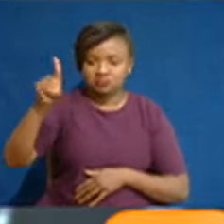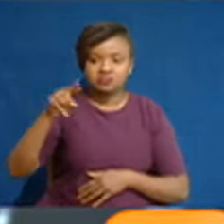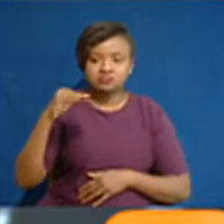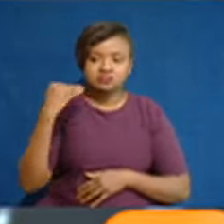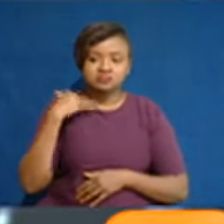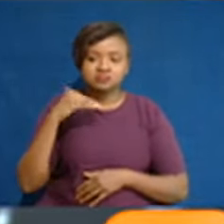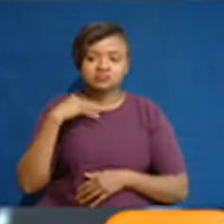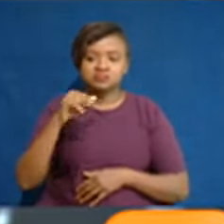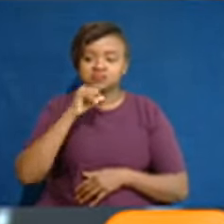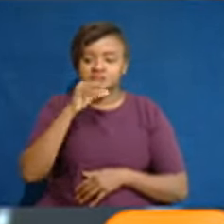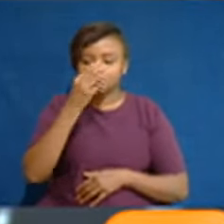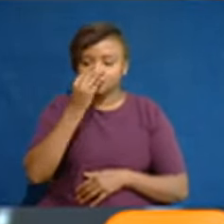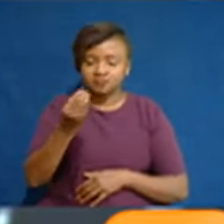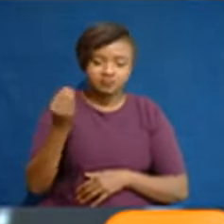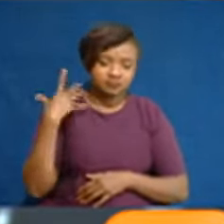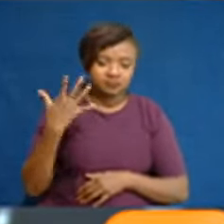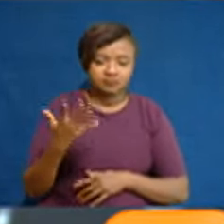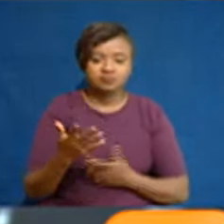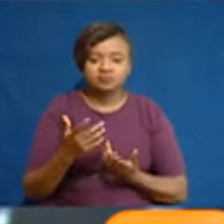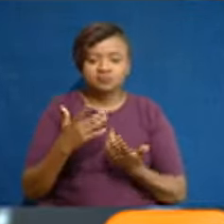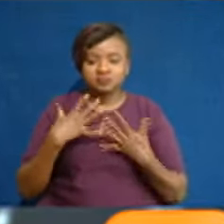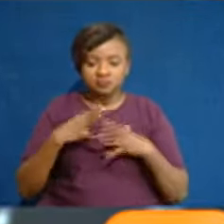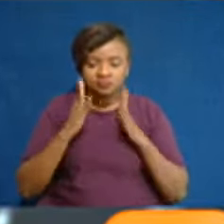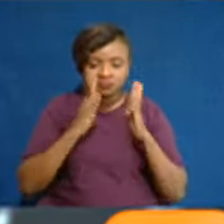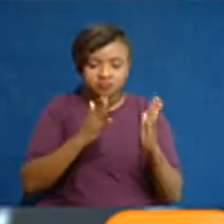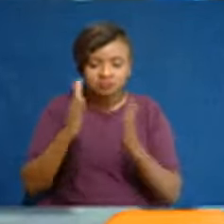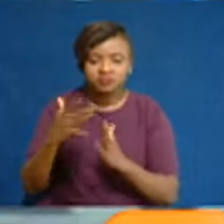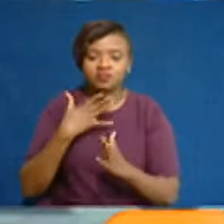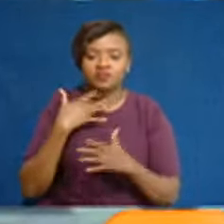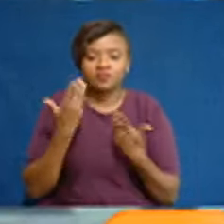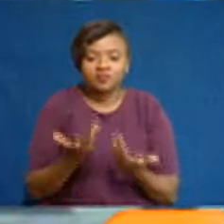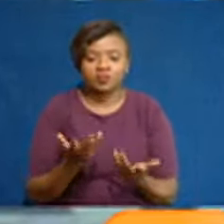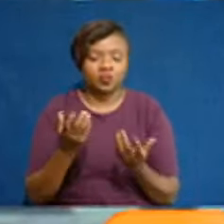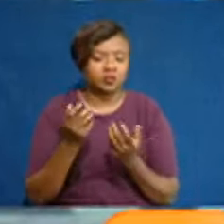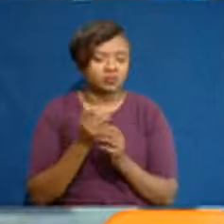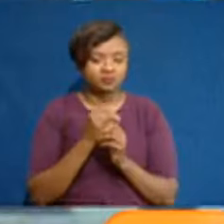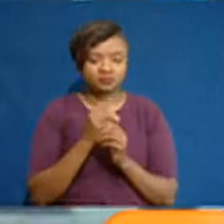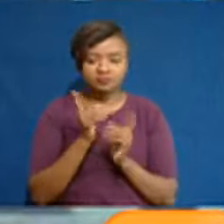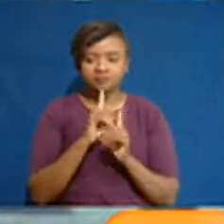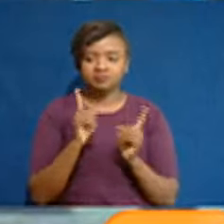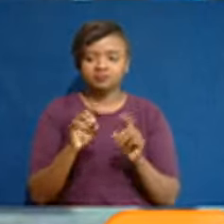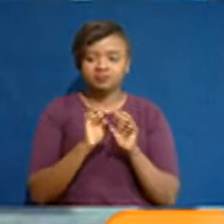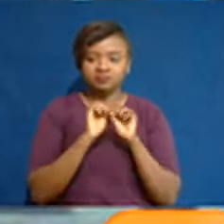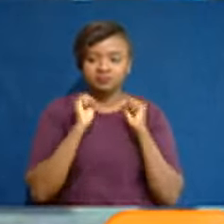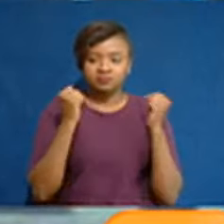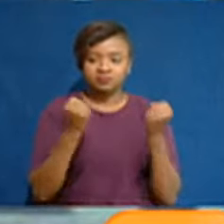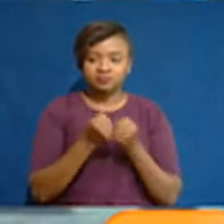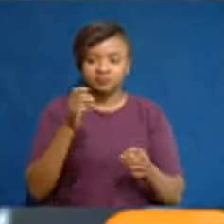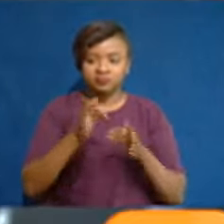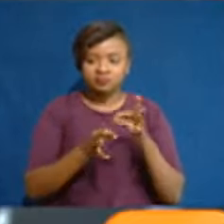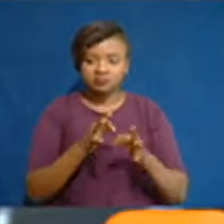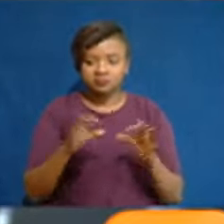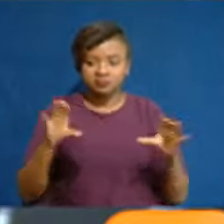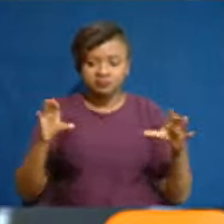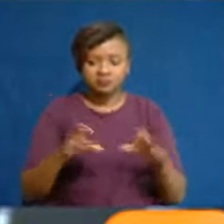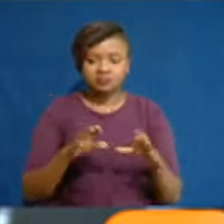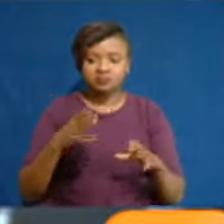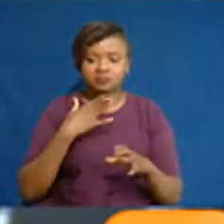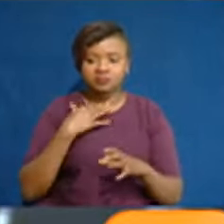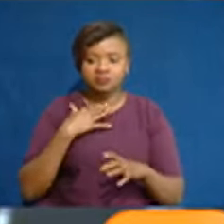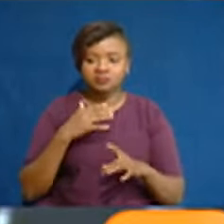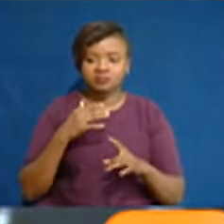that doesn't care about its people, doesn't give regard to their livelihoods. So the social justice movement, in the spirit of building grassroots democracy, you know, in the spirit